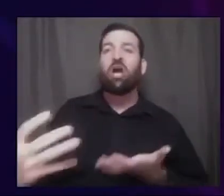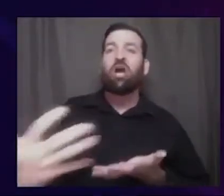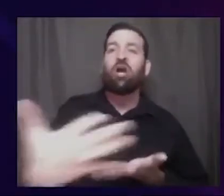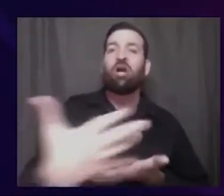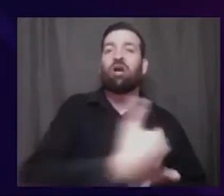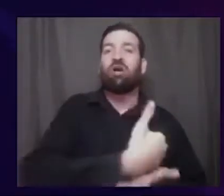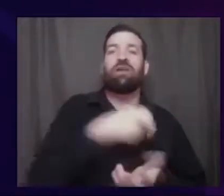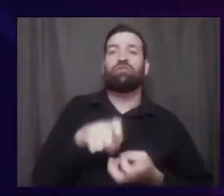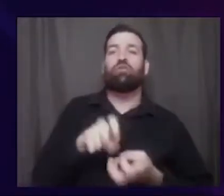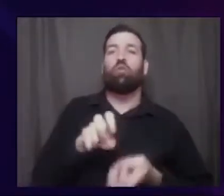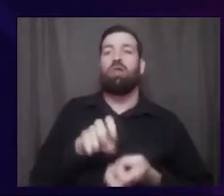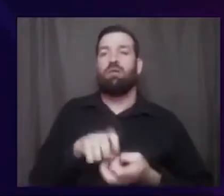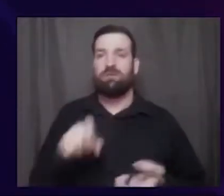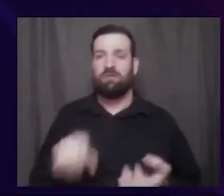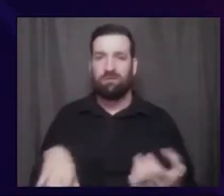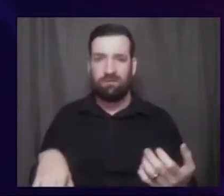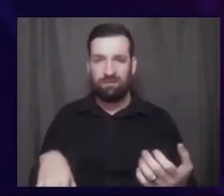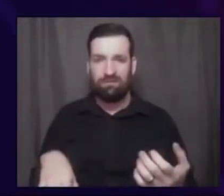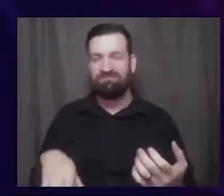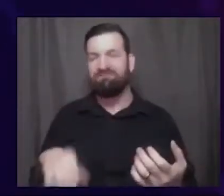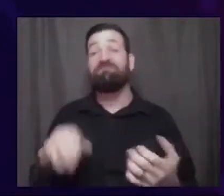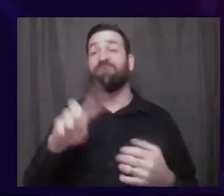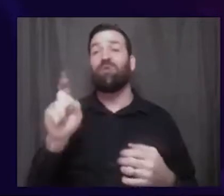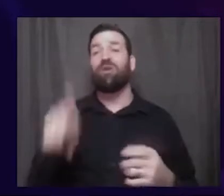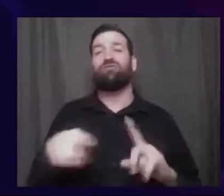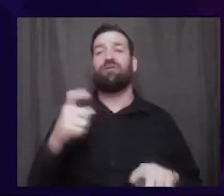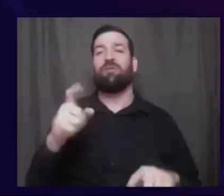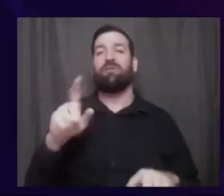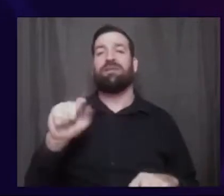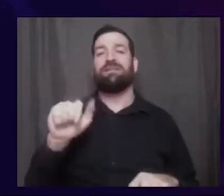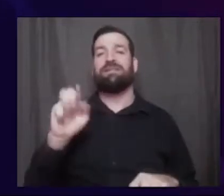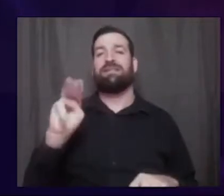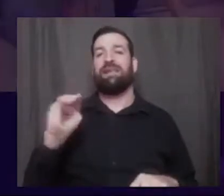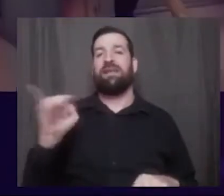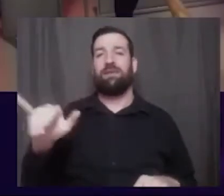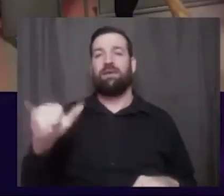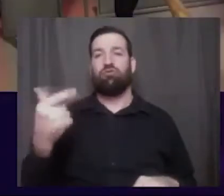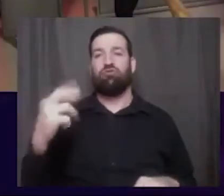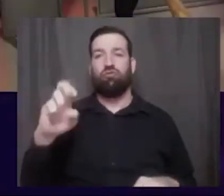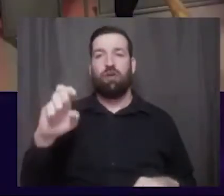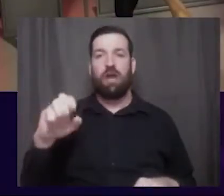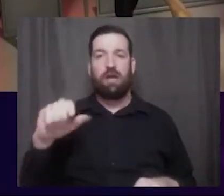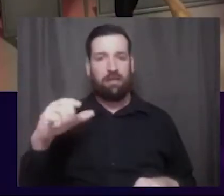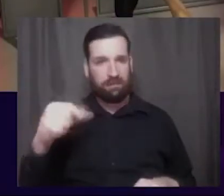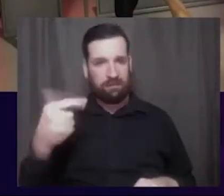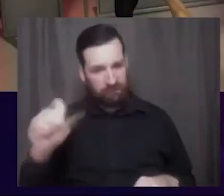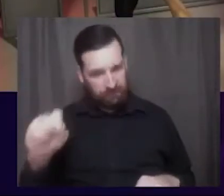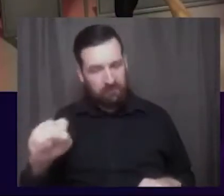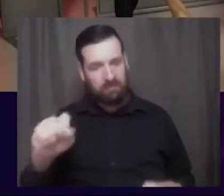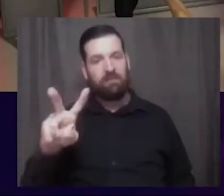their childhood. I have a question from Tammy Griggs, Vanlerberg. She wants to know, is